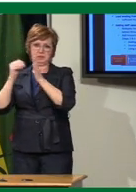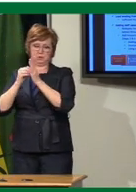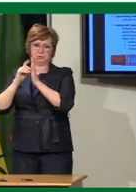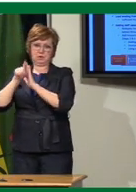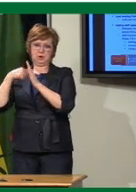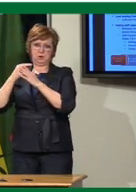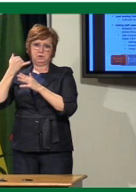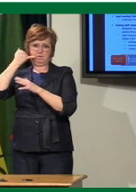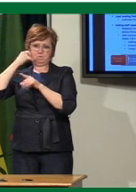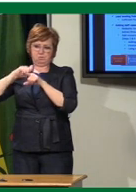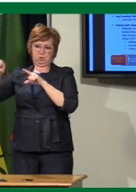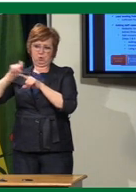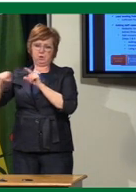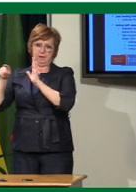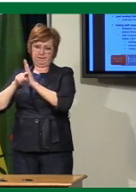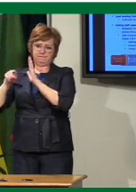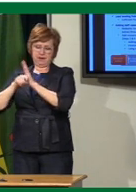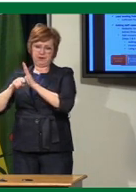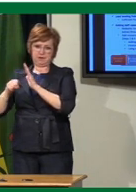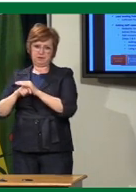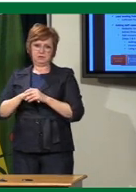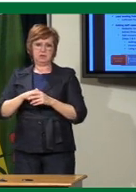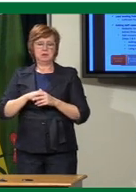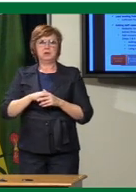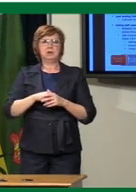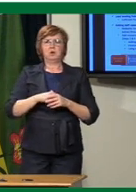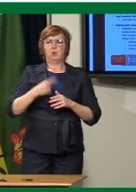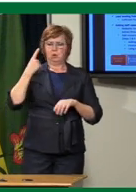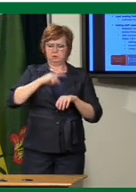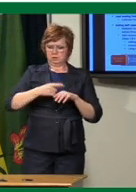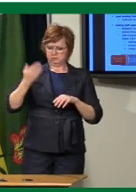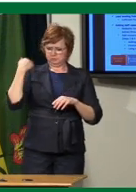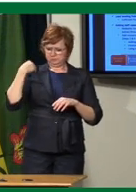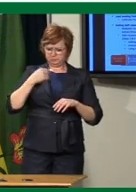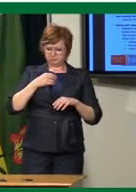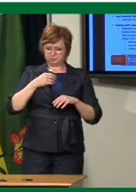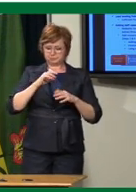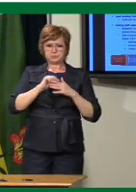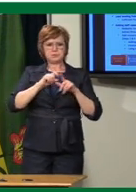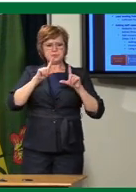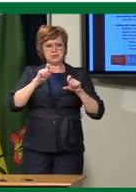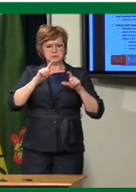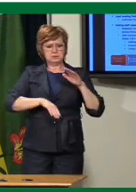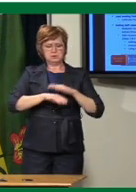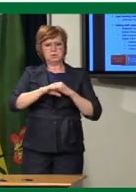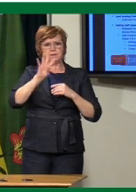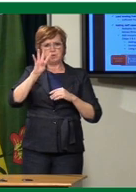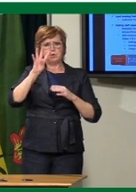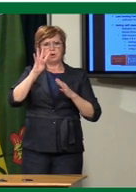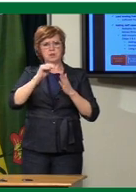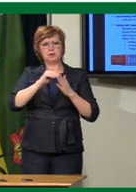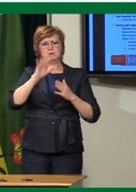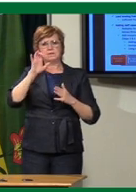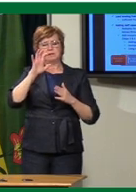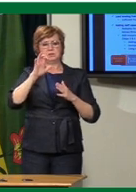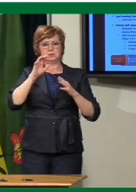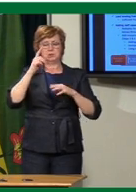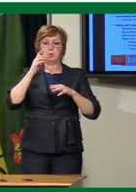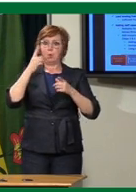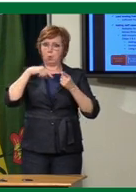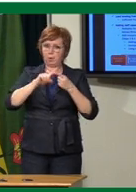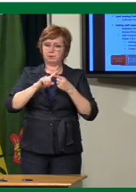one example, the day that we hit 4,500 tests, the day that we do hit 4,500 tests, we will